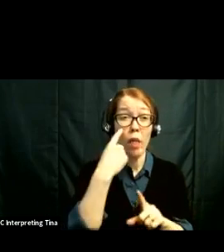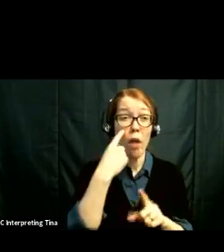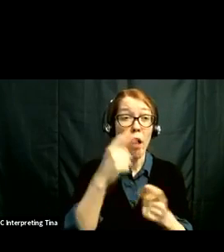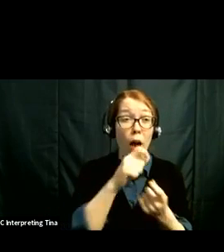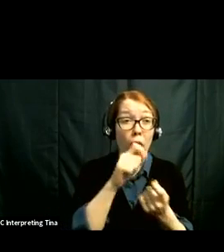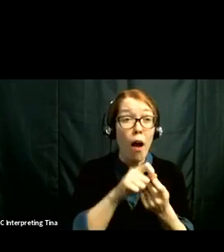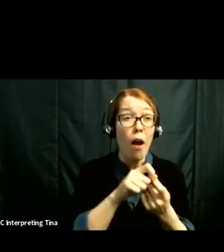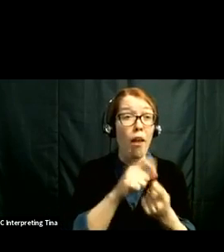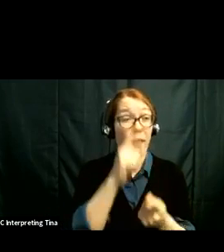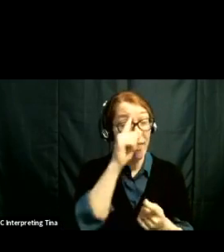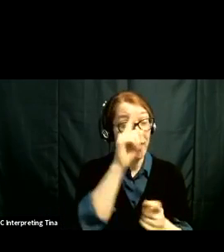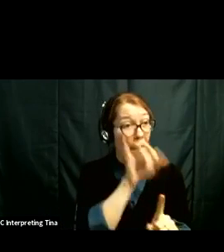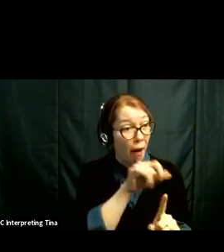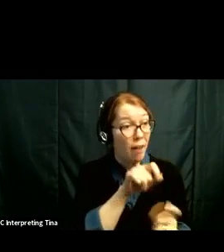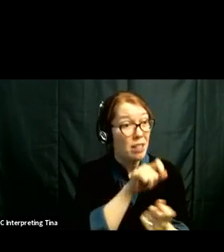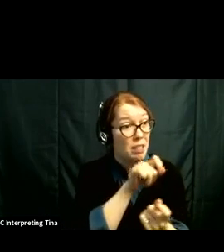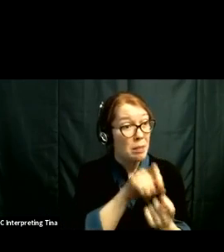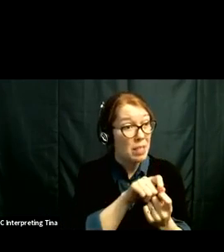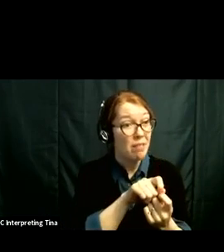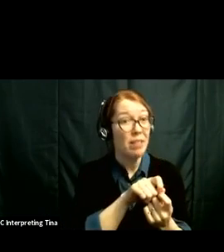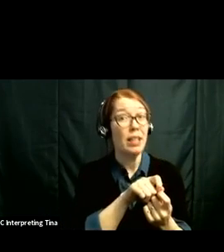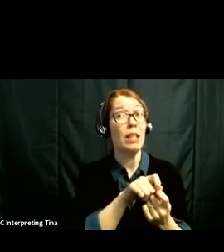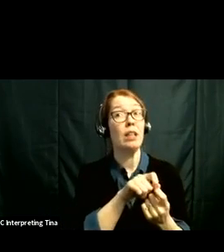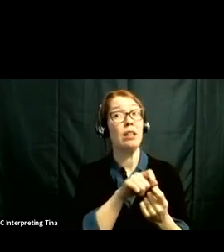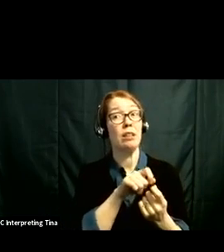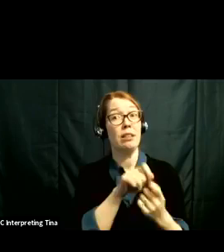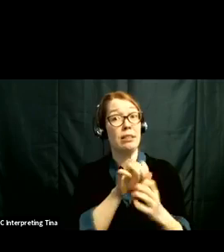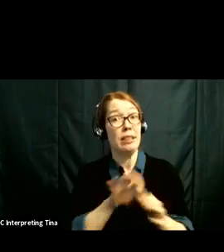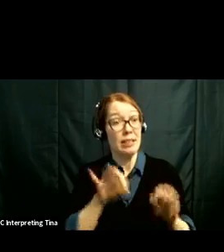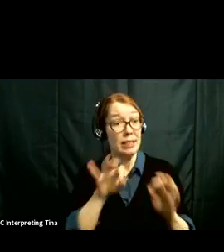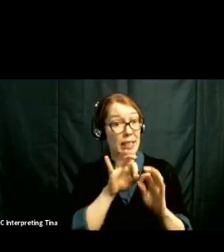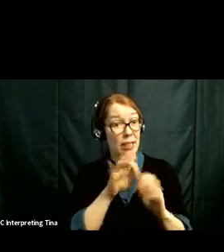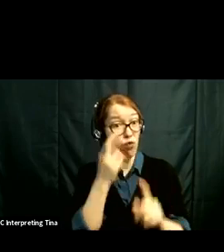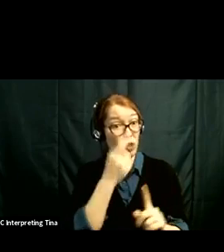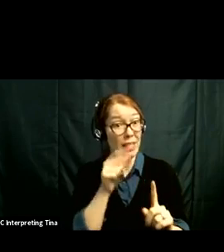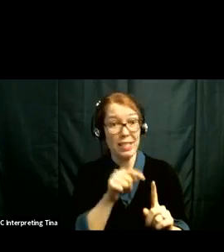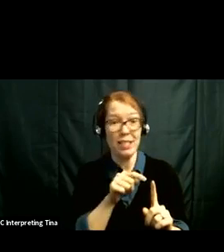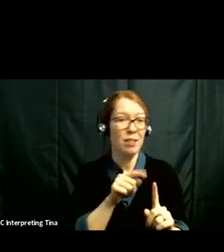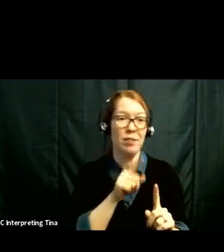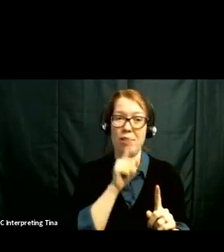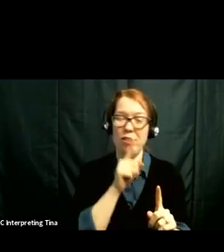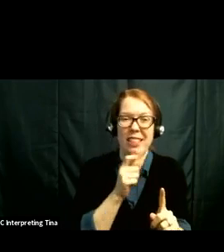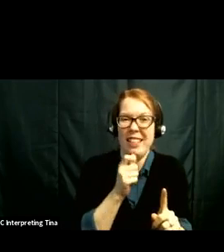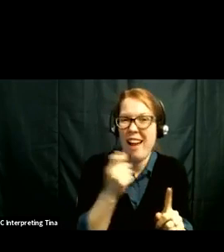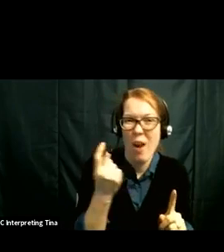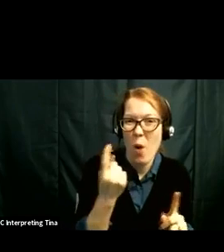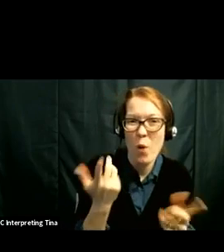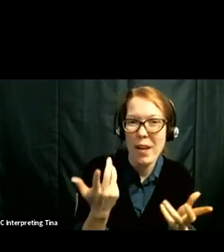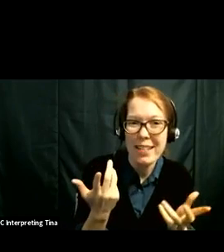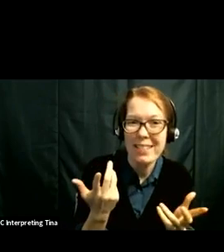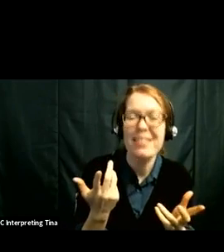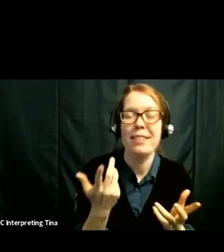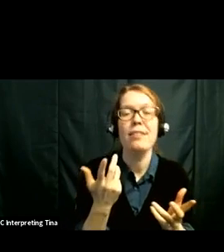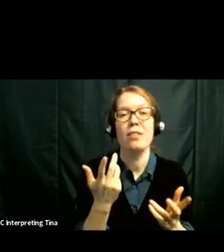be, you know, one of the key indicators, but it isn't always. And so we really